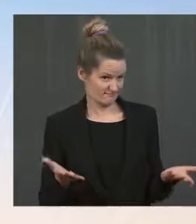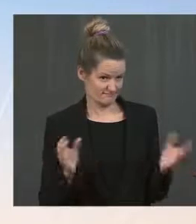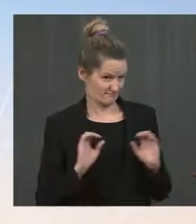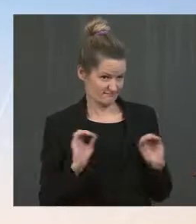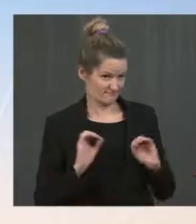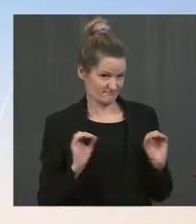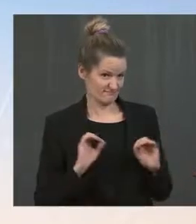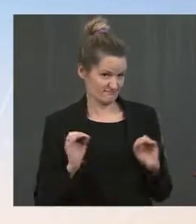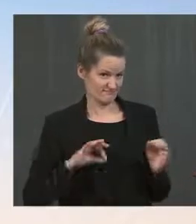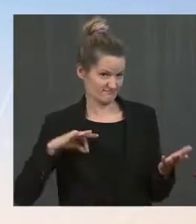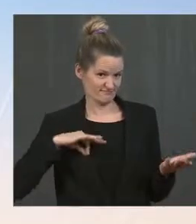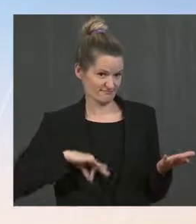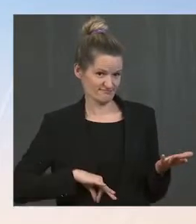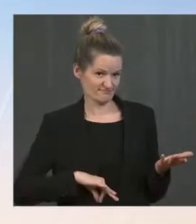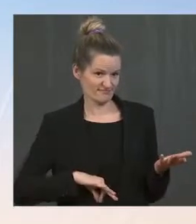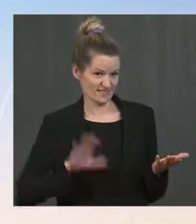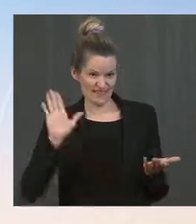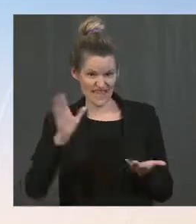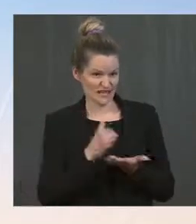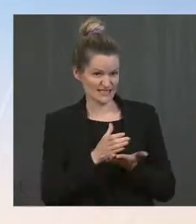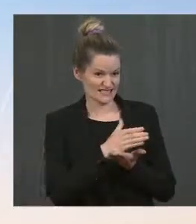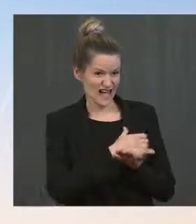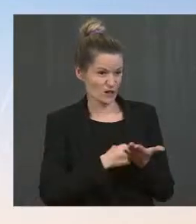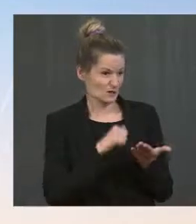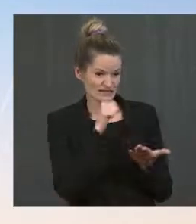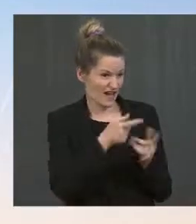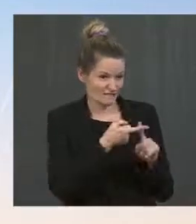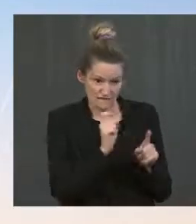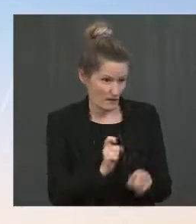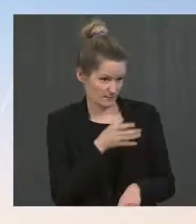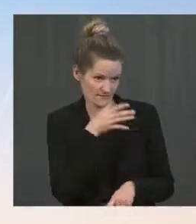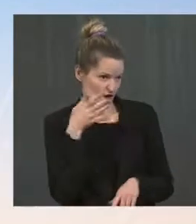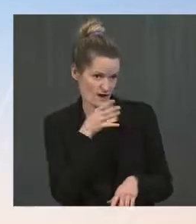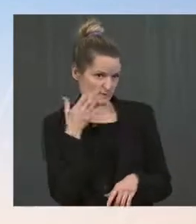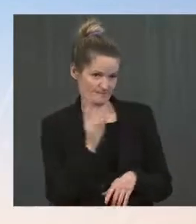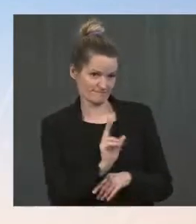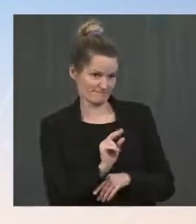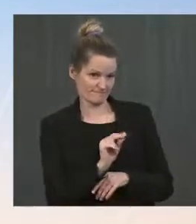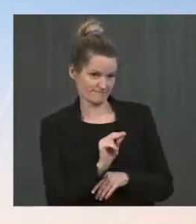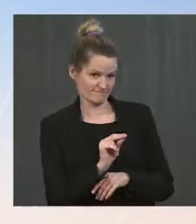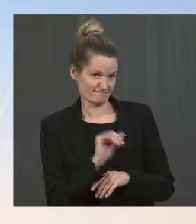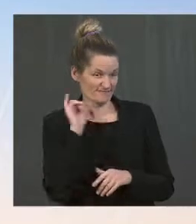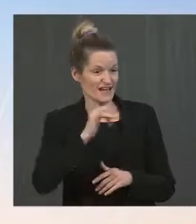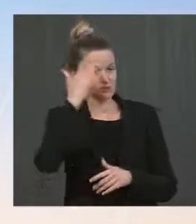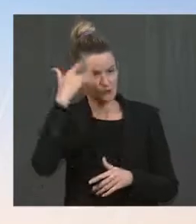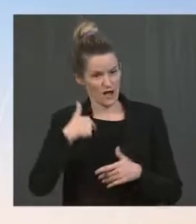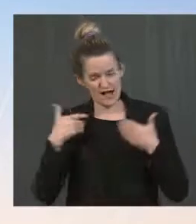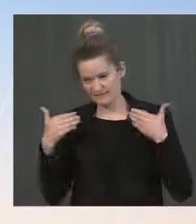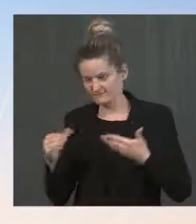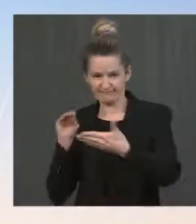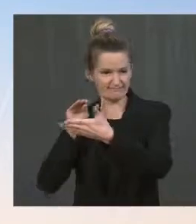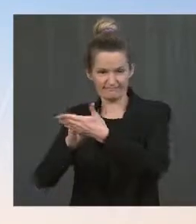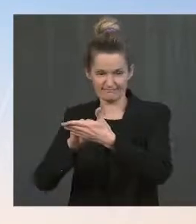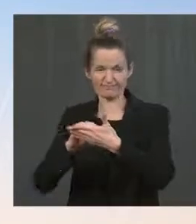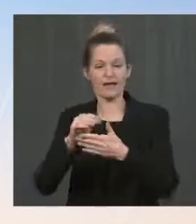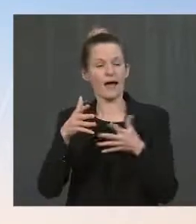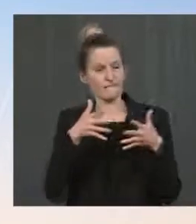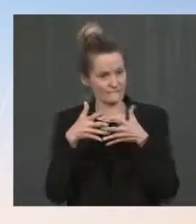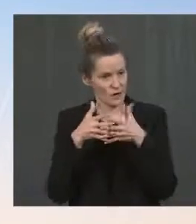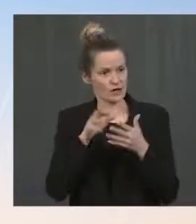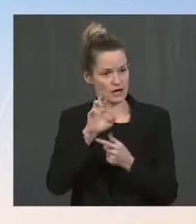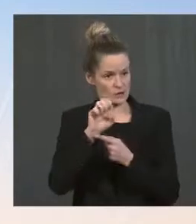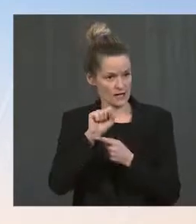And so that is a call to action. And that's why in the American Rescue Plan, the President and Congress included a provision that